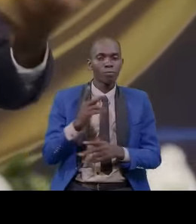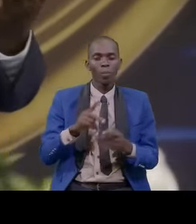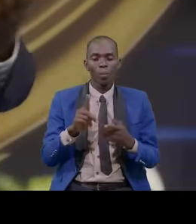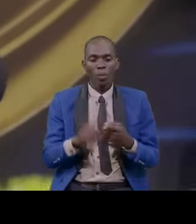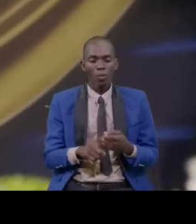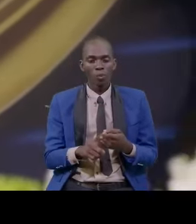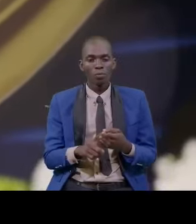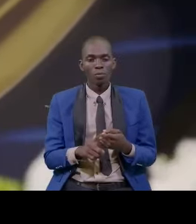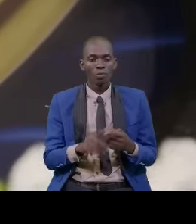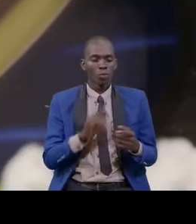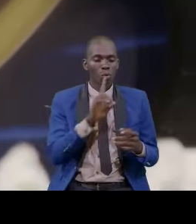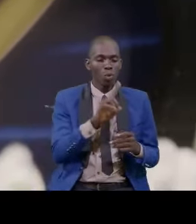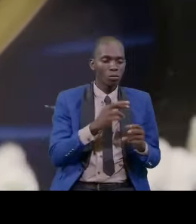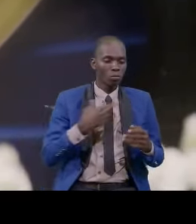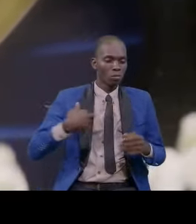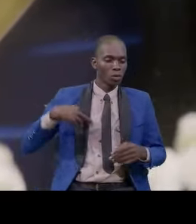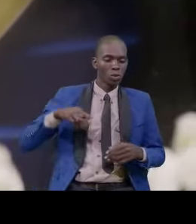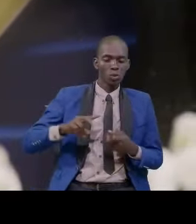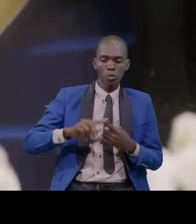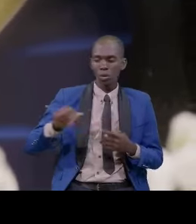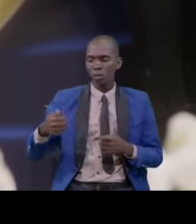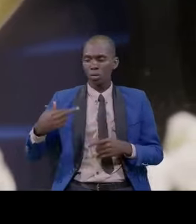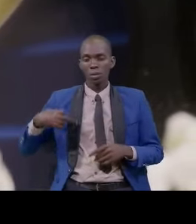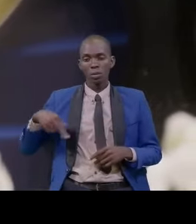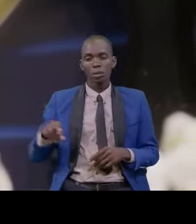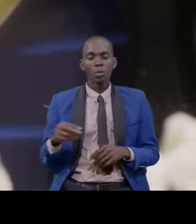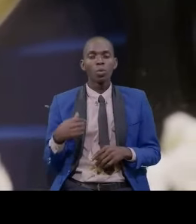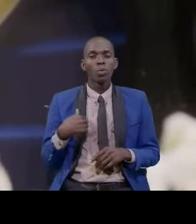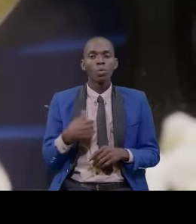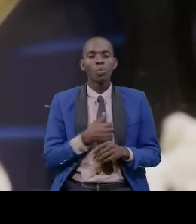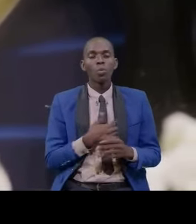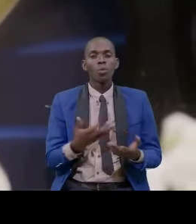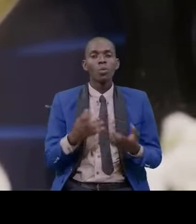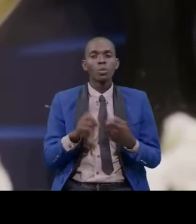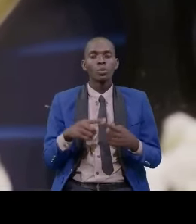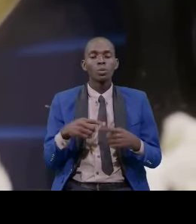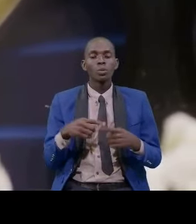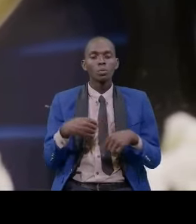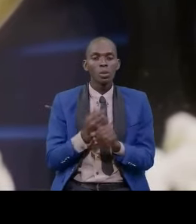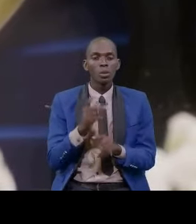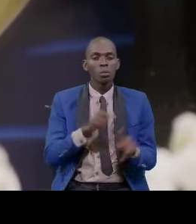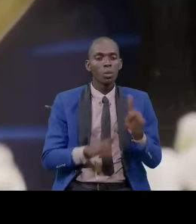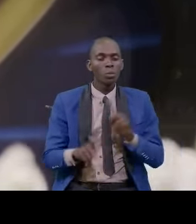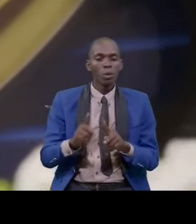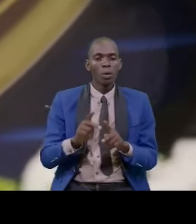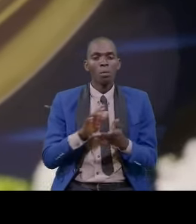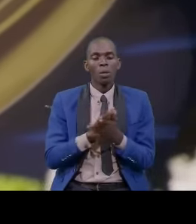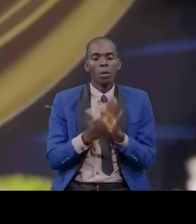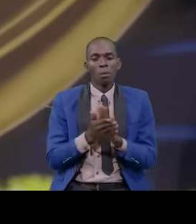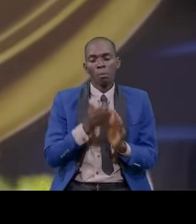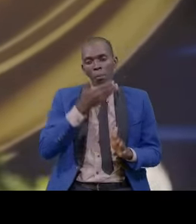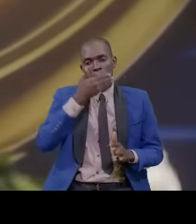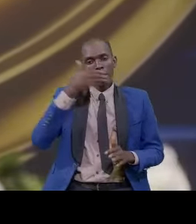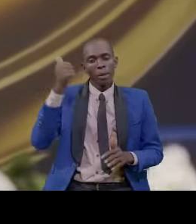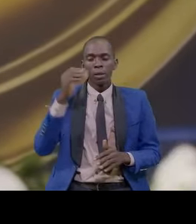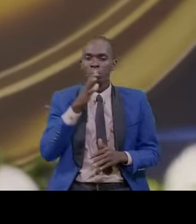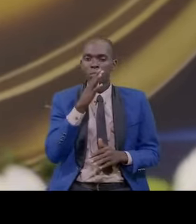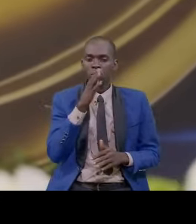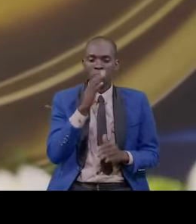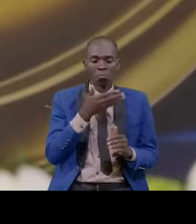We wanted to make people a better mother, a better father, a